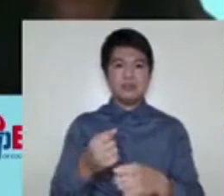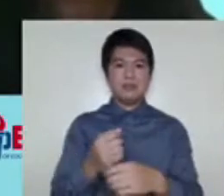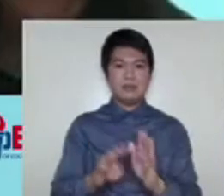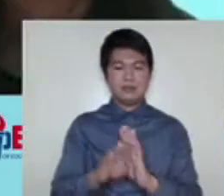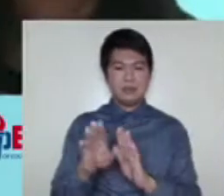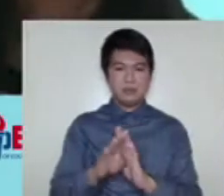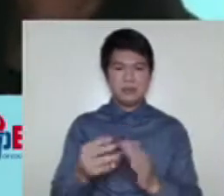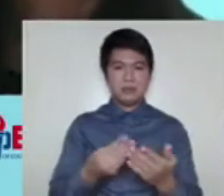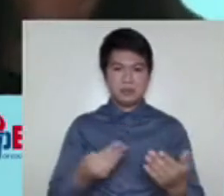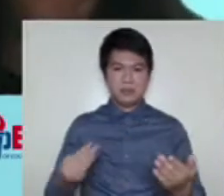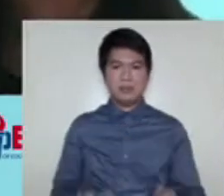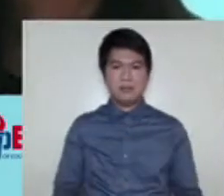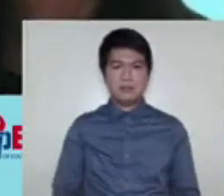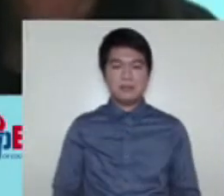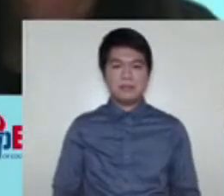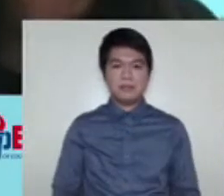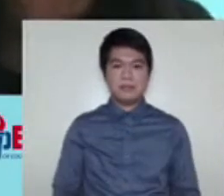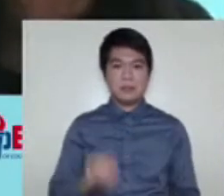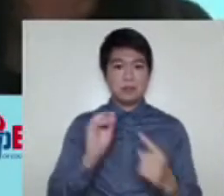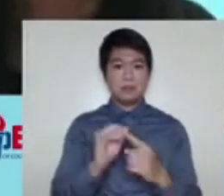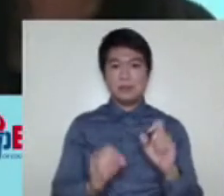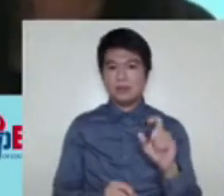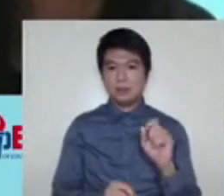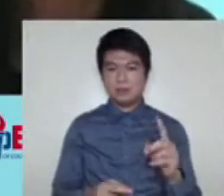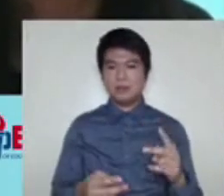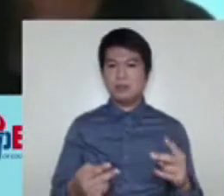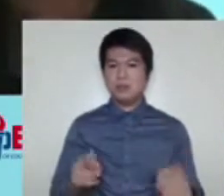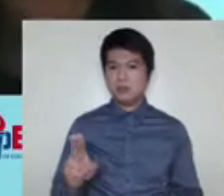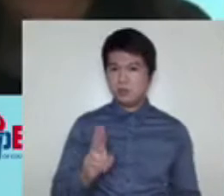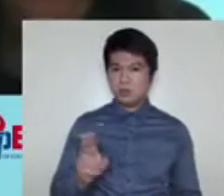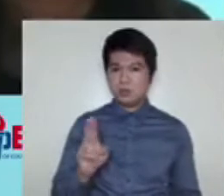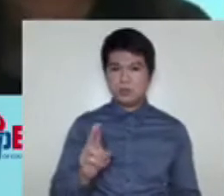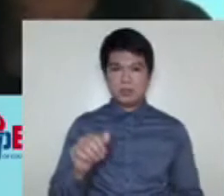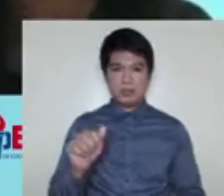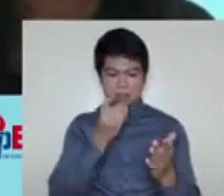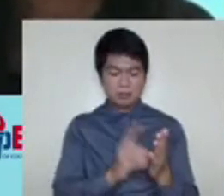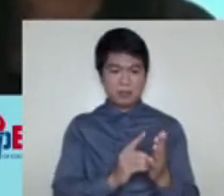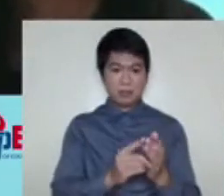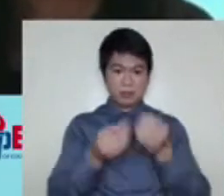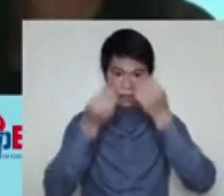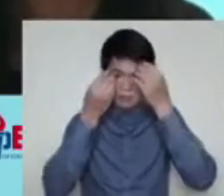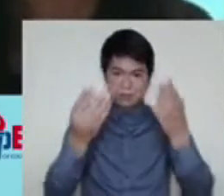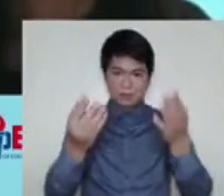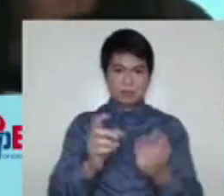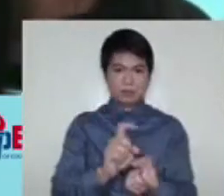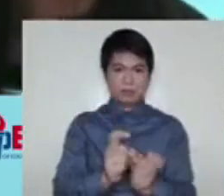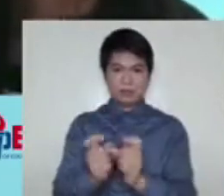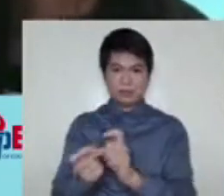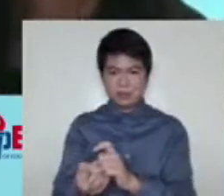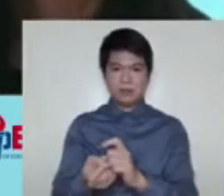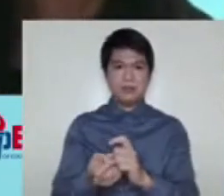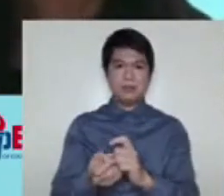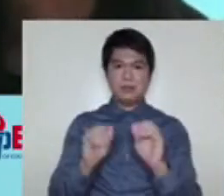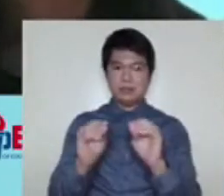For Objective 11, we have here utilized assessment data to inform the modification of teaching and learning practices and